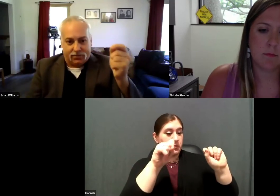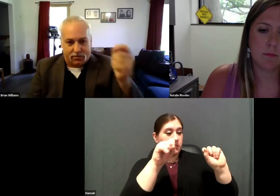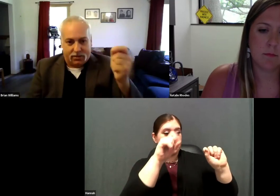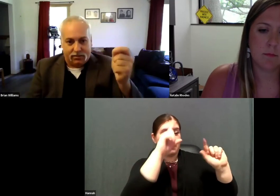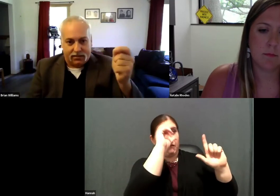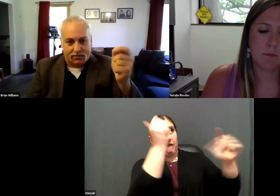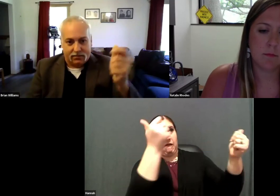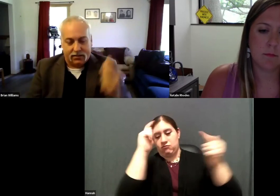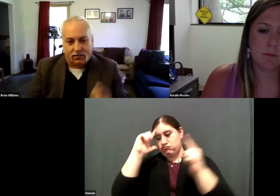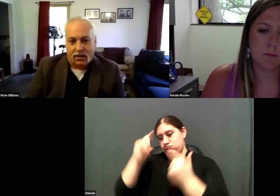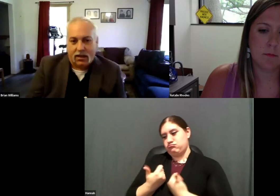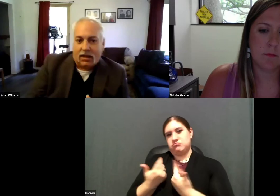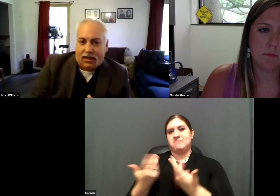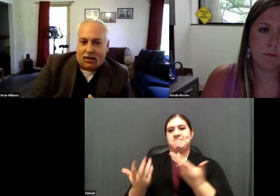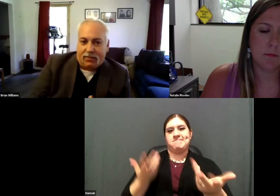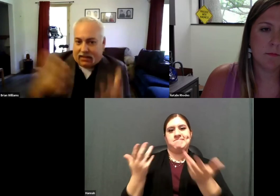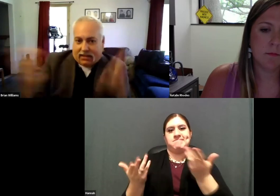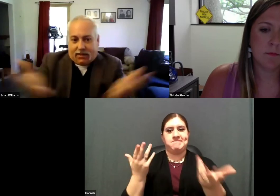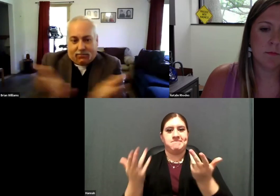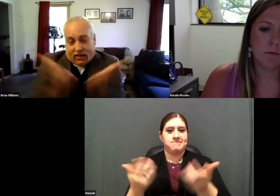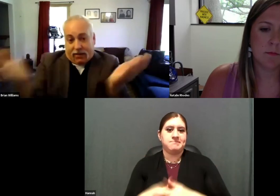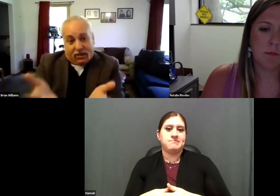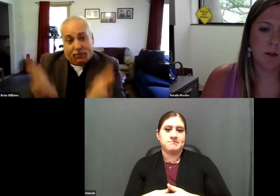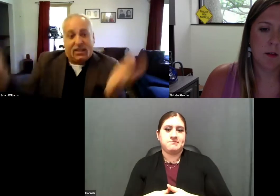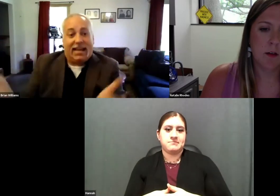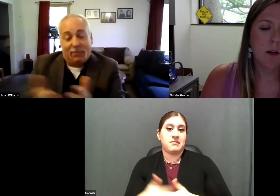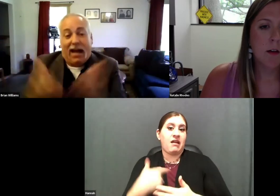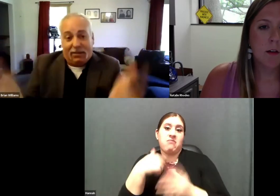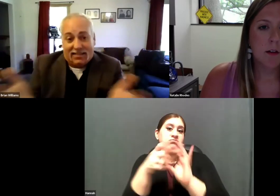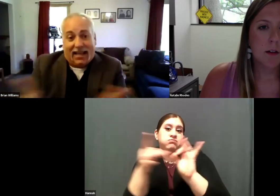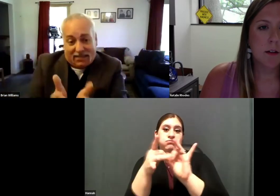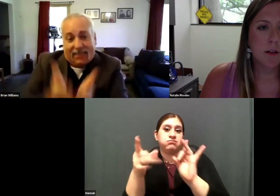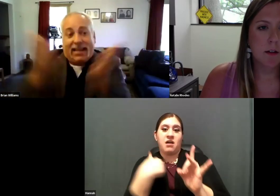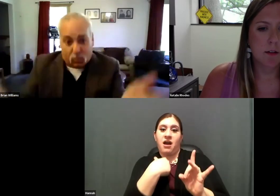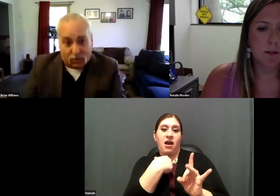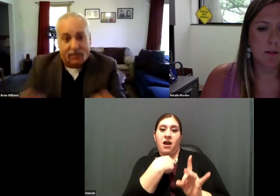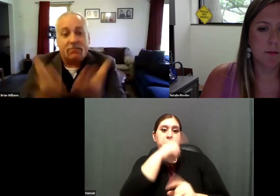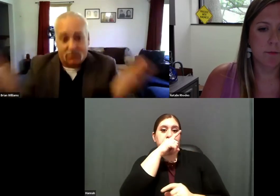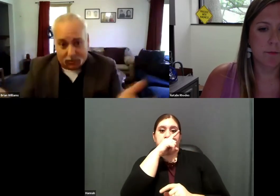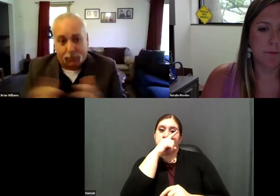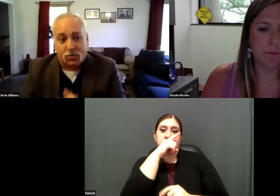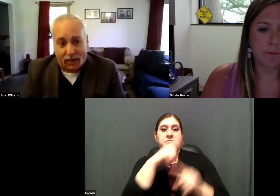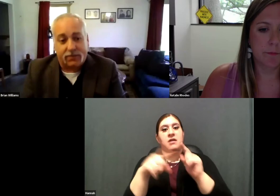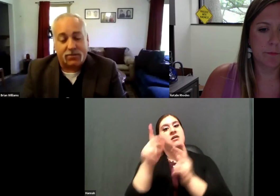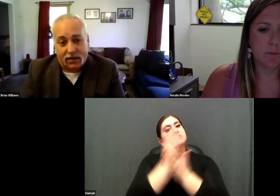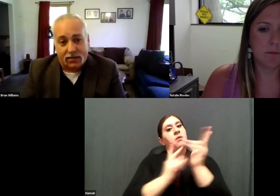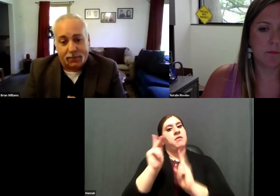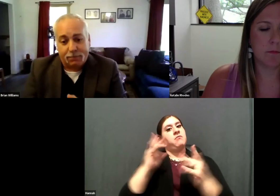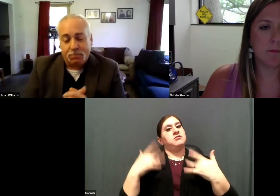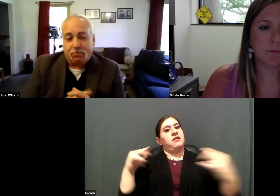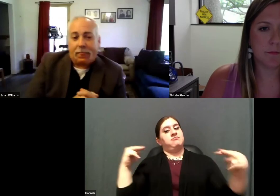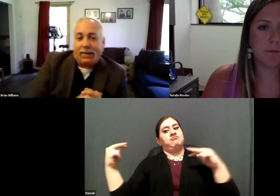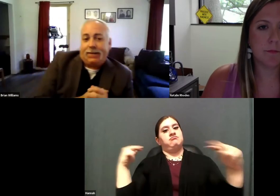fall to public. Yeah. And I'm just saying, I'm saying that's what some of the perspectives are out